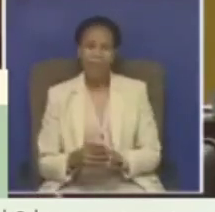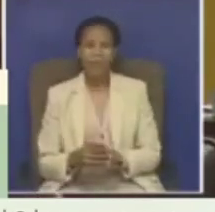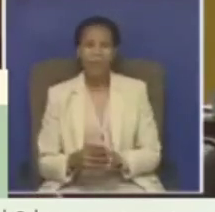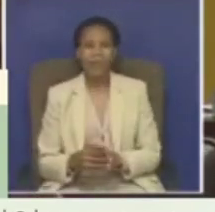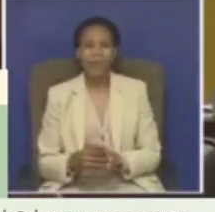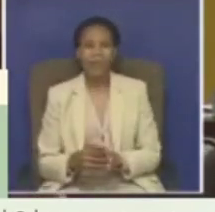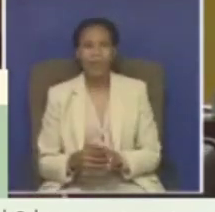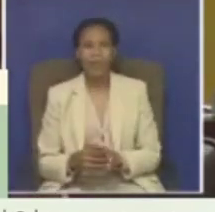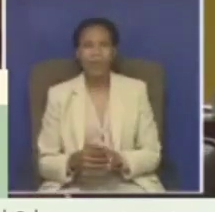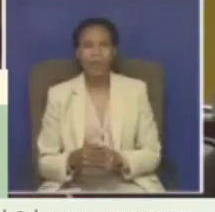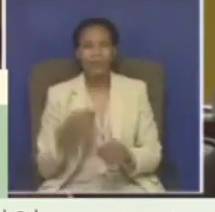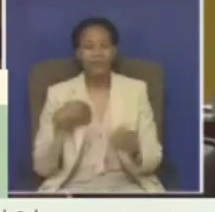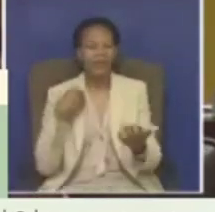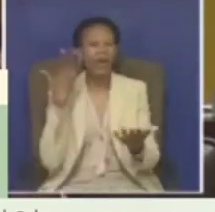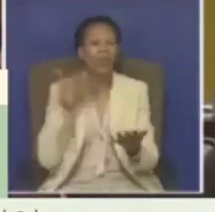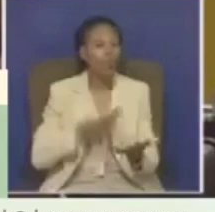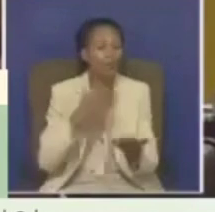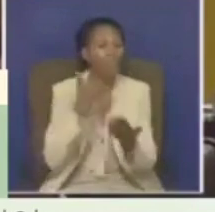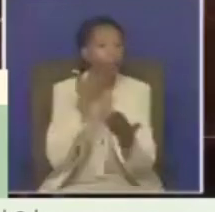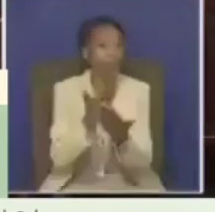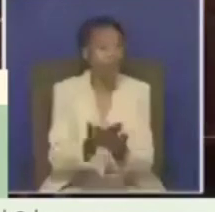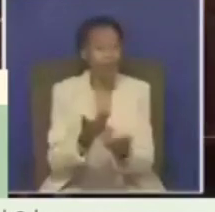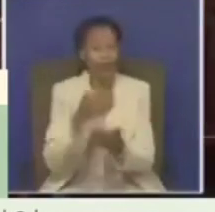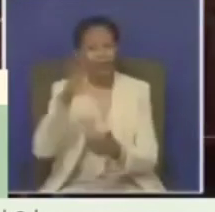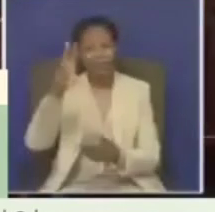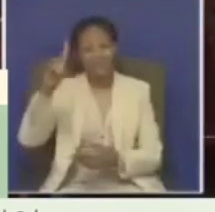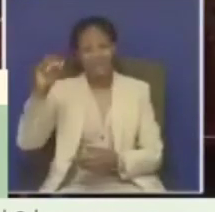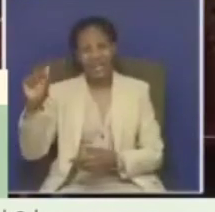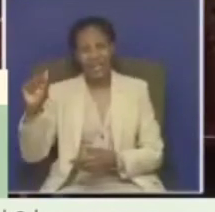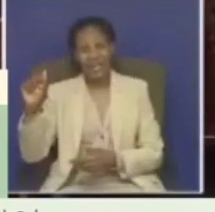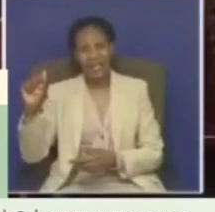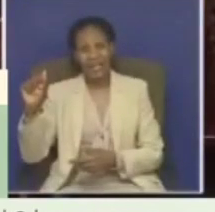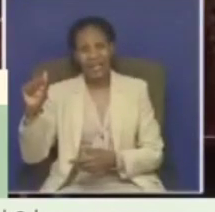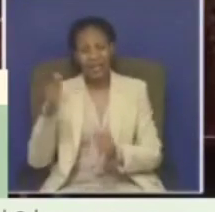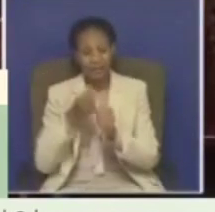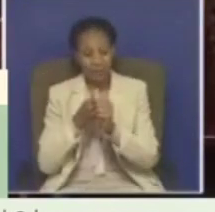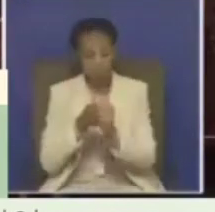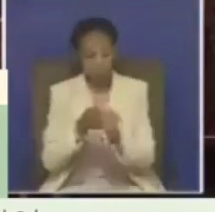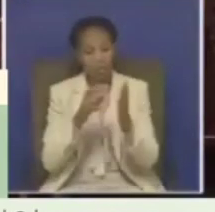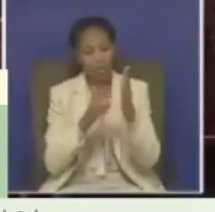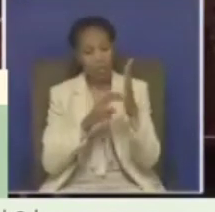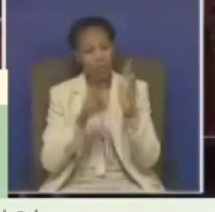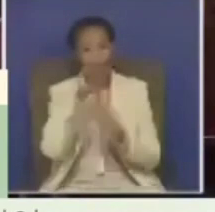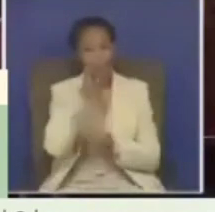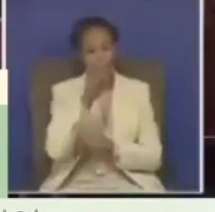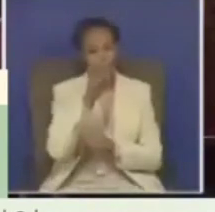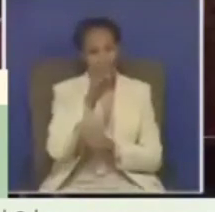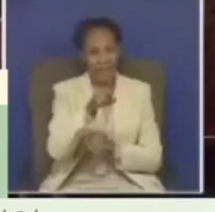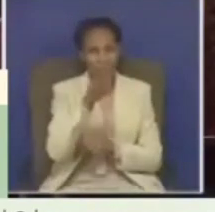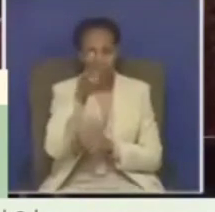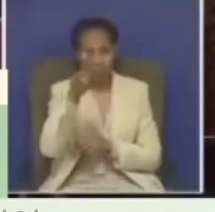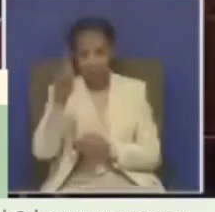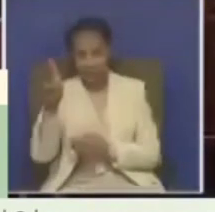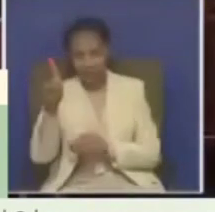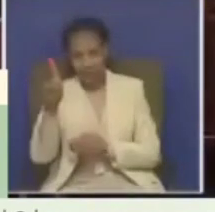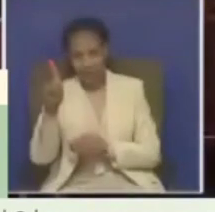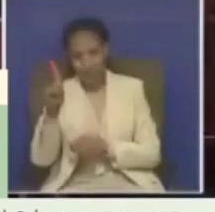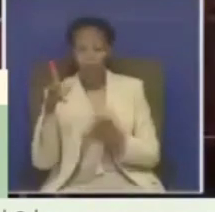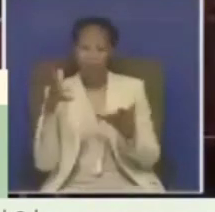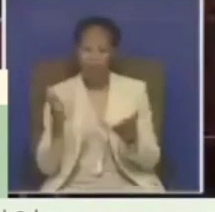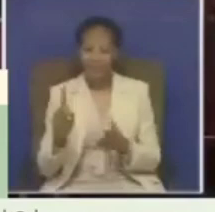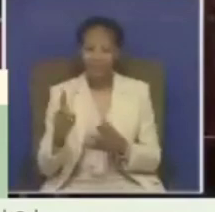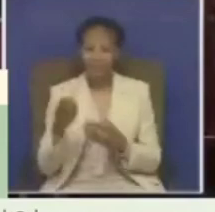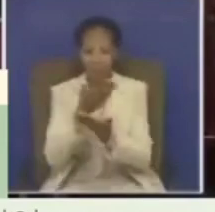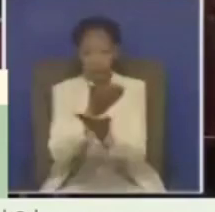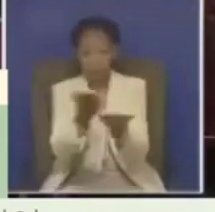I would like to move on behalf of the Democratic Alliance, according to Rule 121, that the